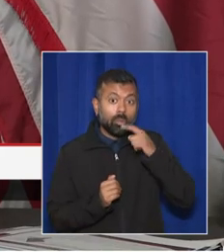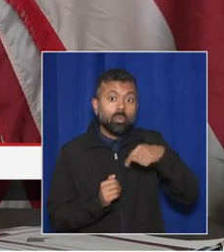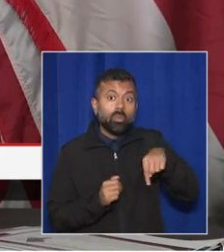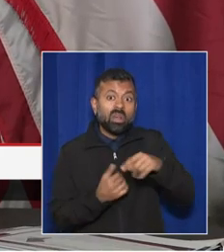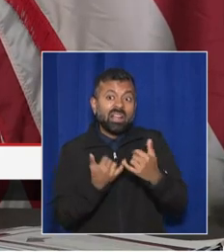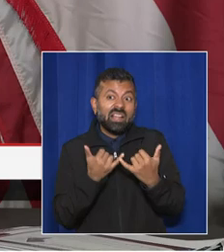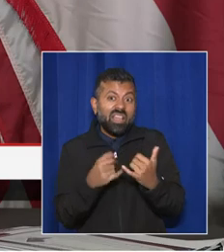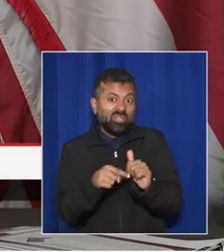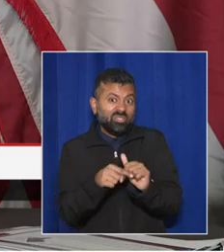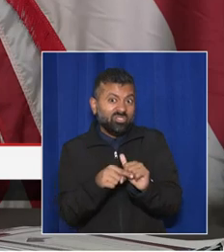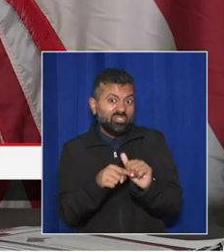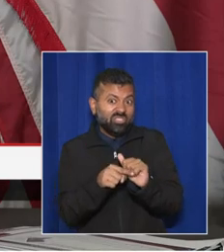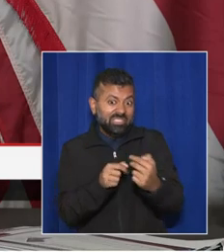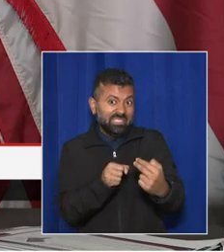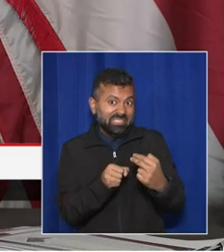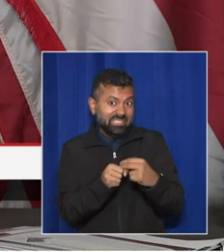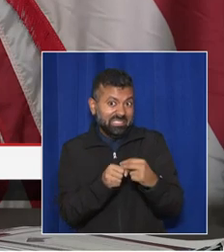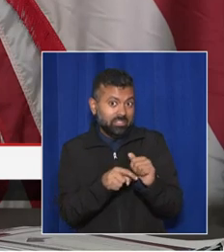for careers in infrastructure.